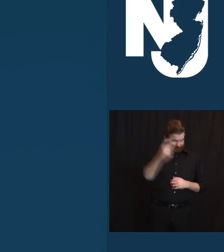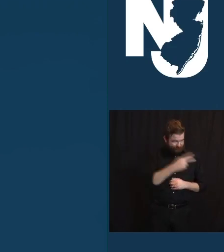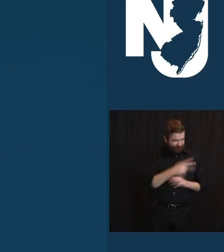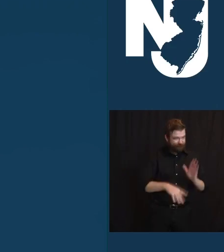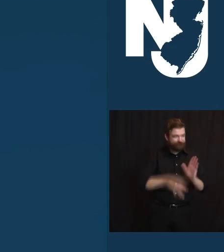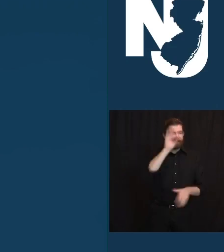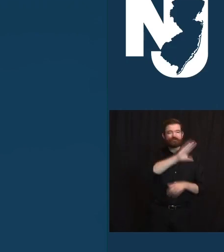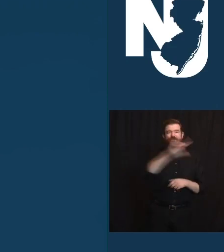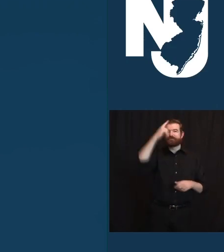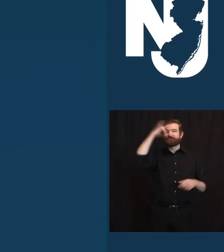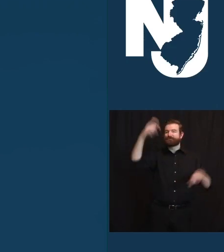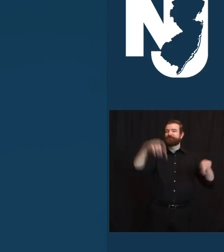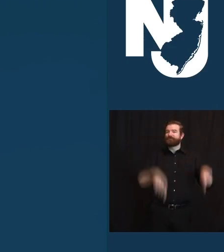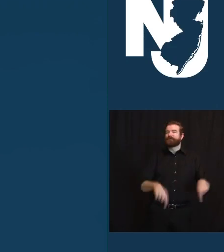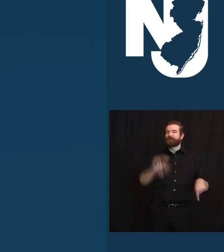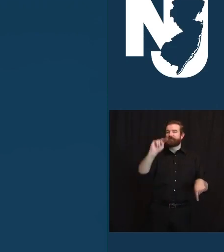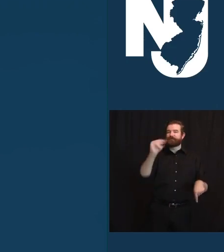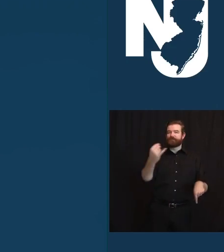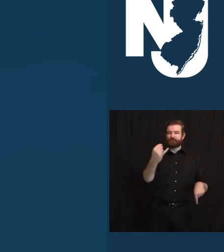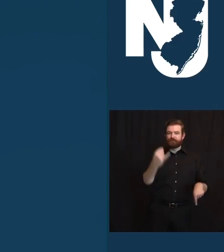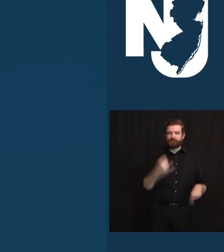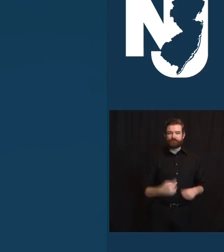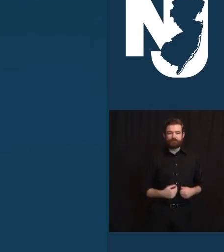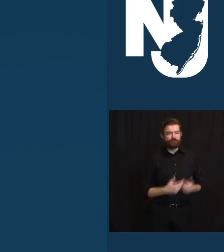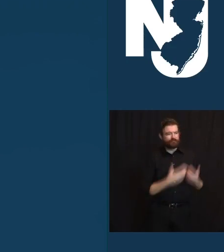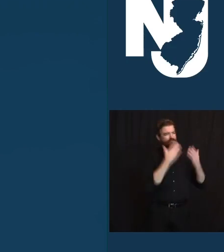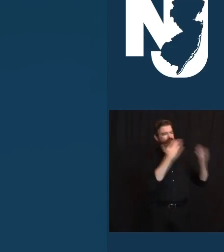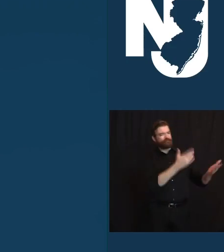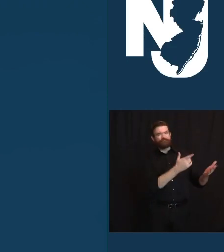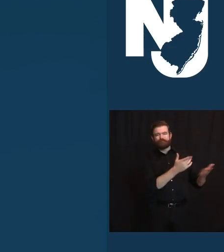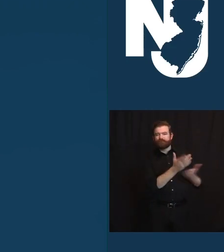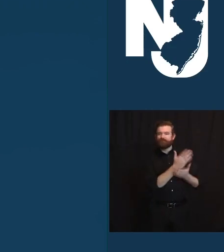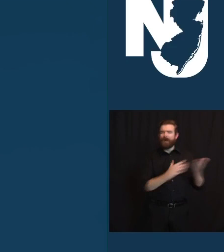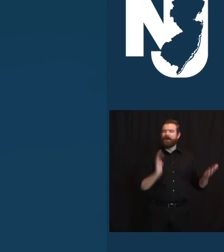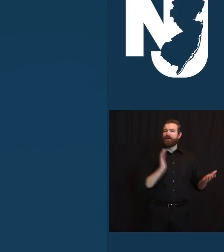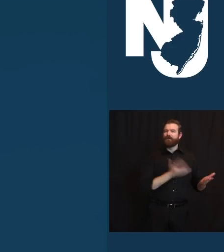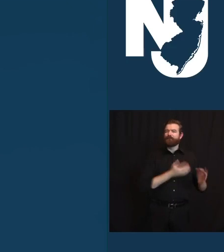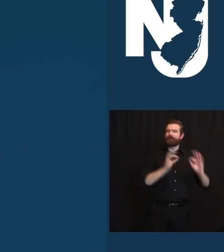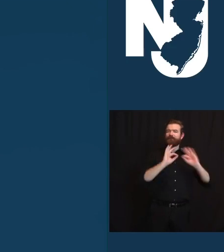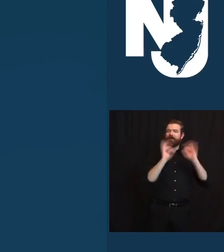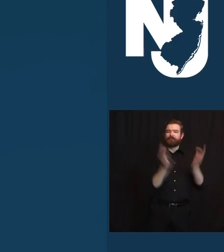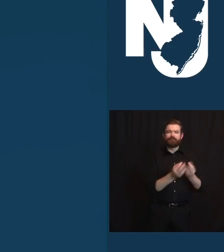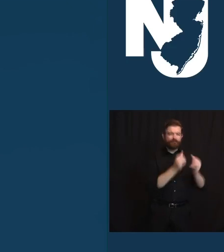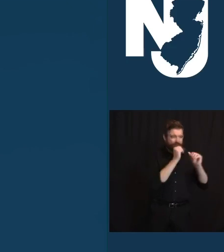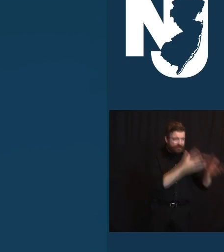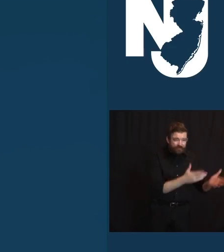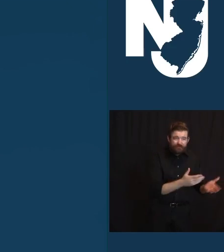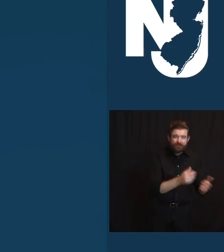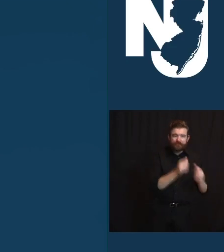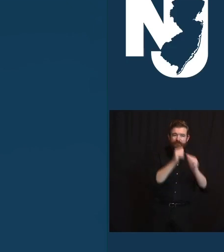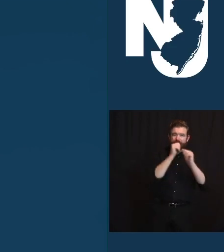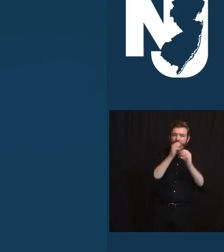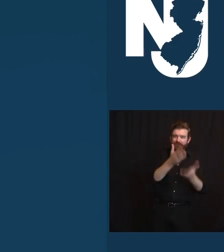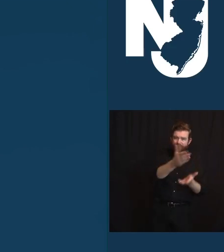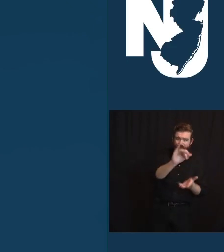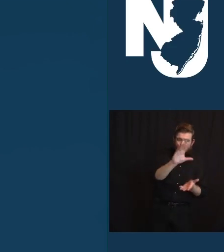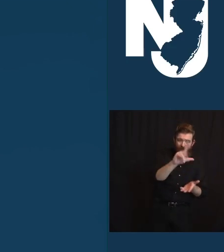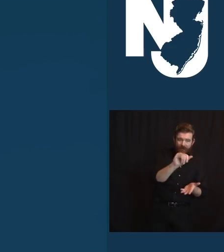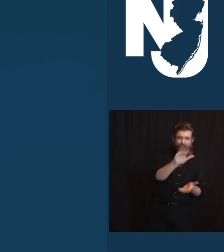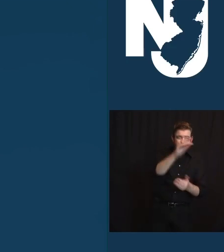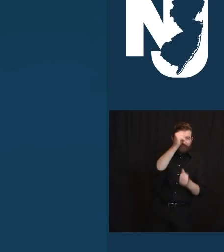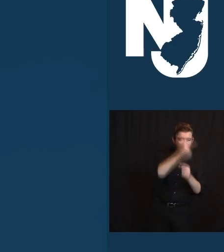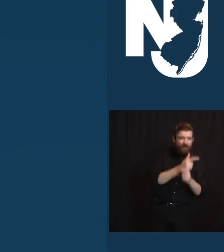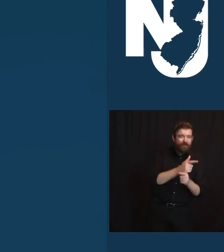for being part of our family. May God bless them both. May God bless you, Julia, your brother, and your families. Thank you for coming out today.